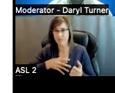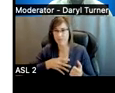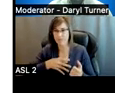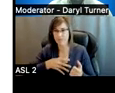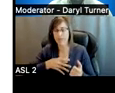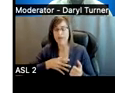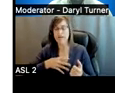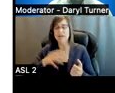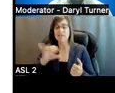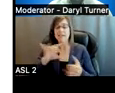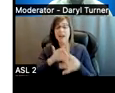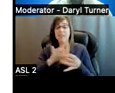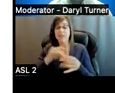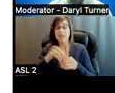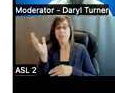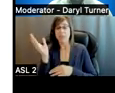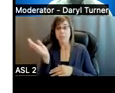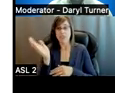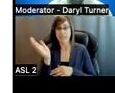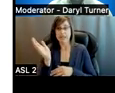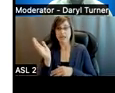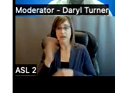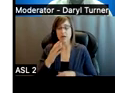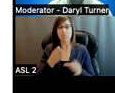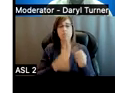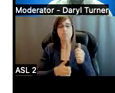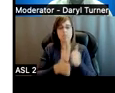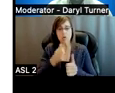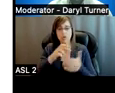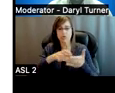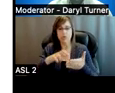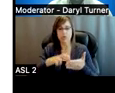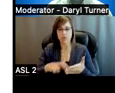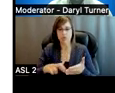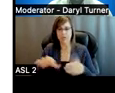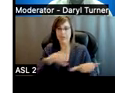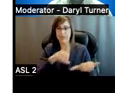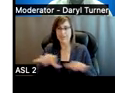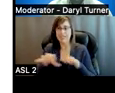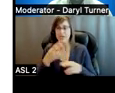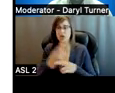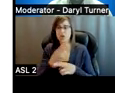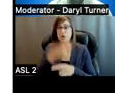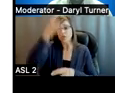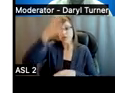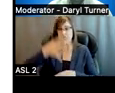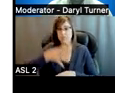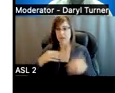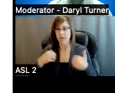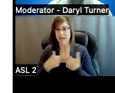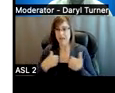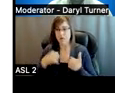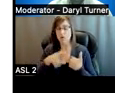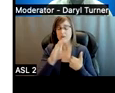As I mentioned in my presentation, majority of the research are being done using male animals or cells